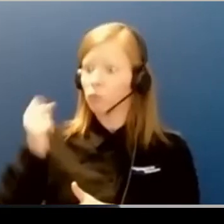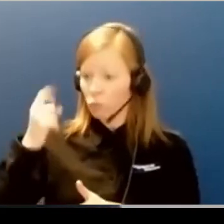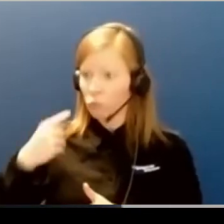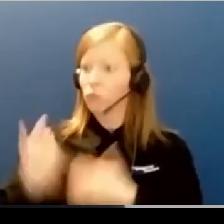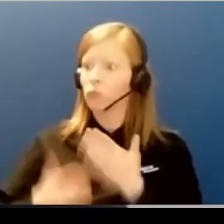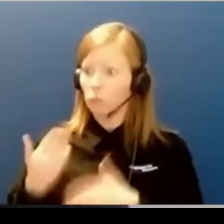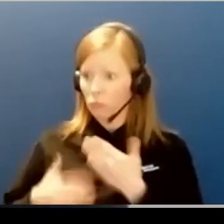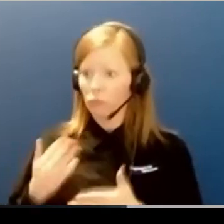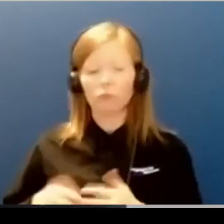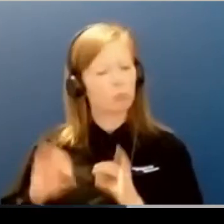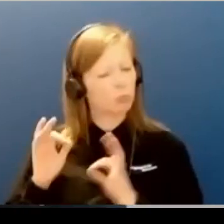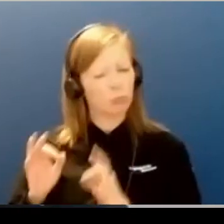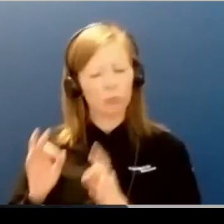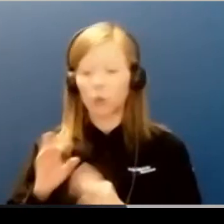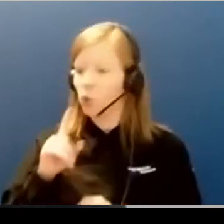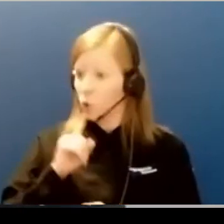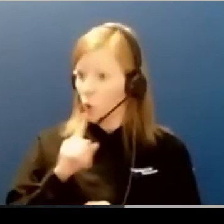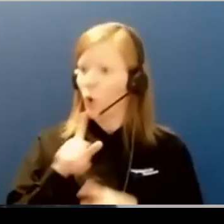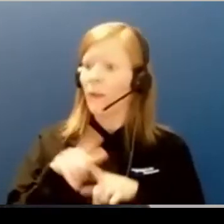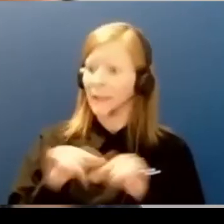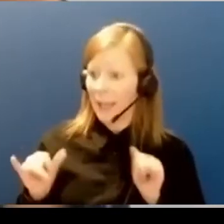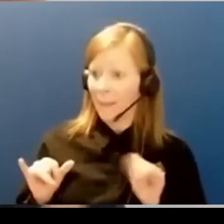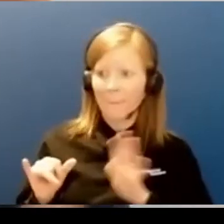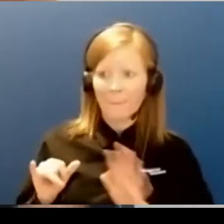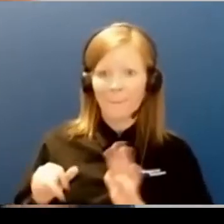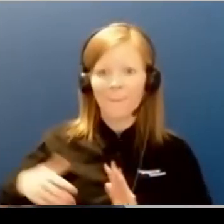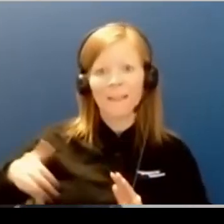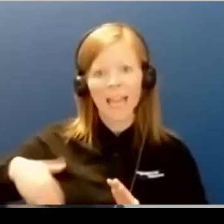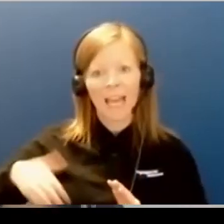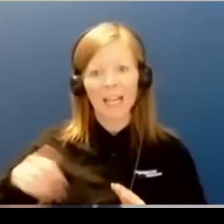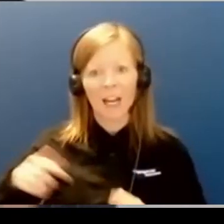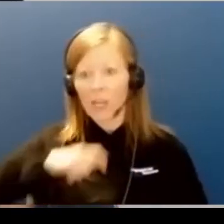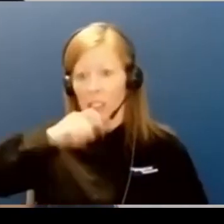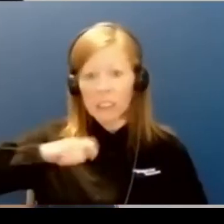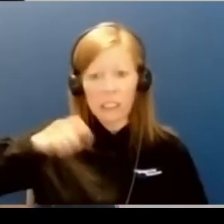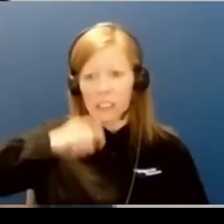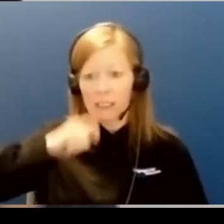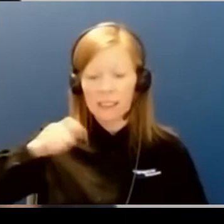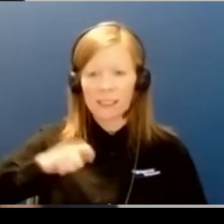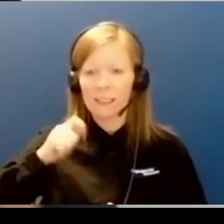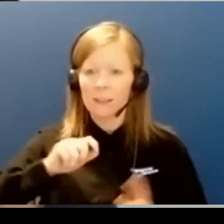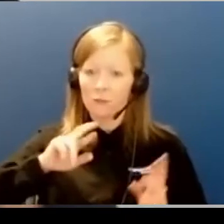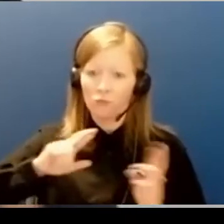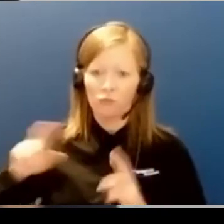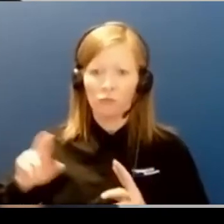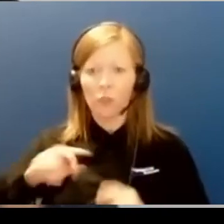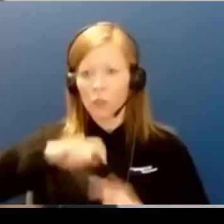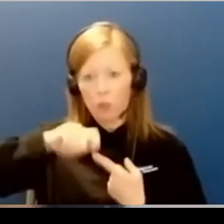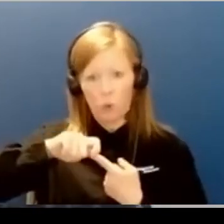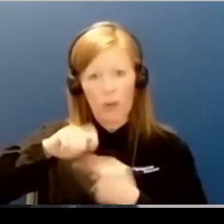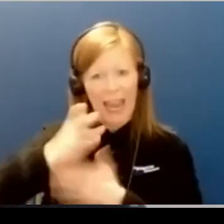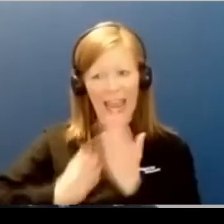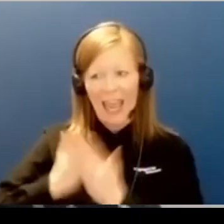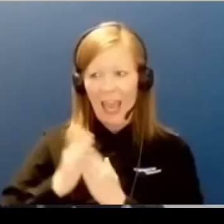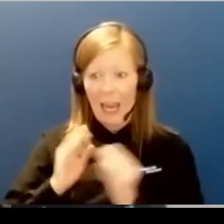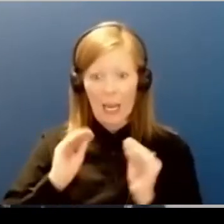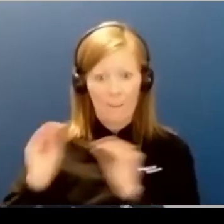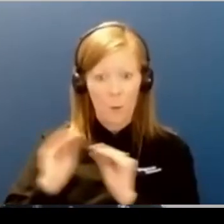yes, they can do it on their own, but at the same time, they don't have the dexterity to brush their teeth, to move their hand and brush their